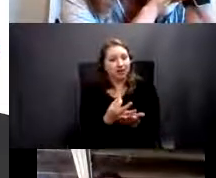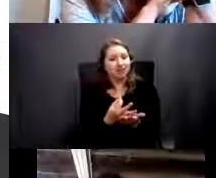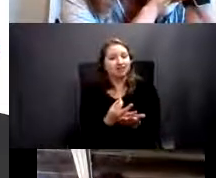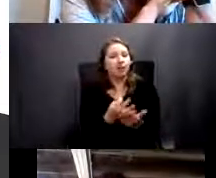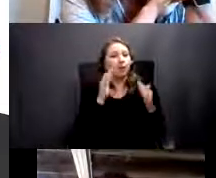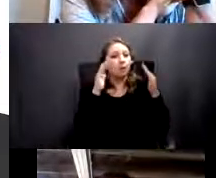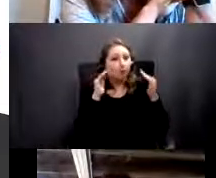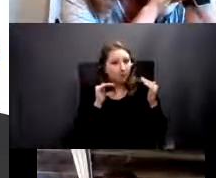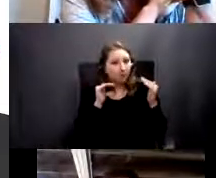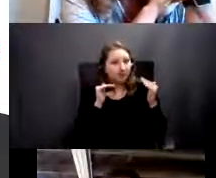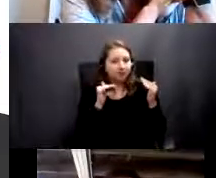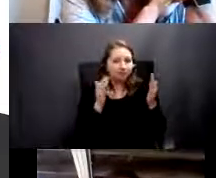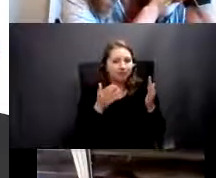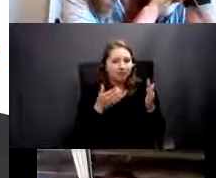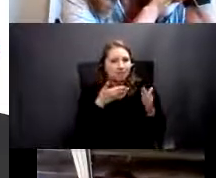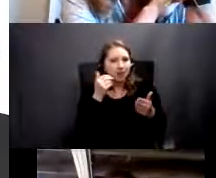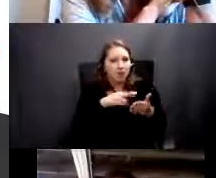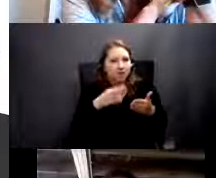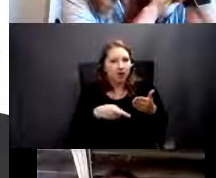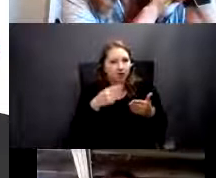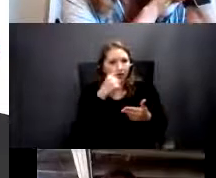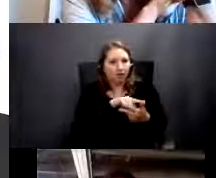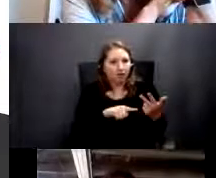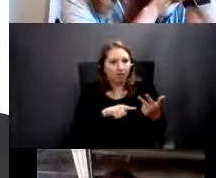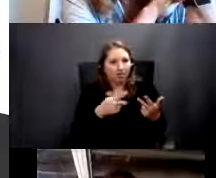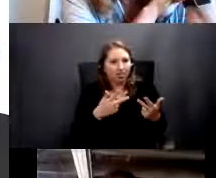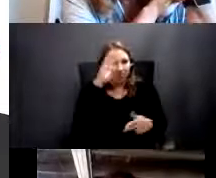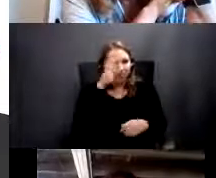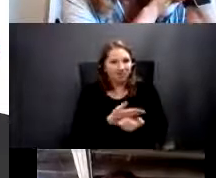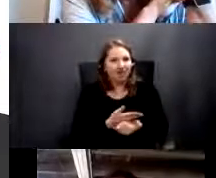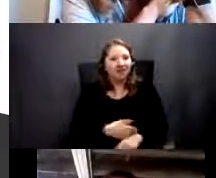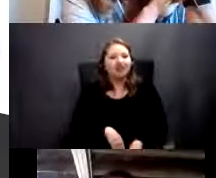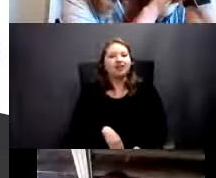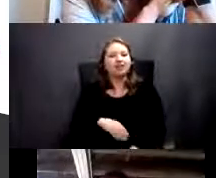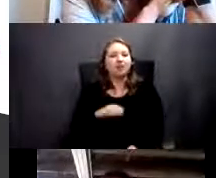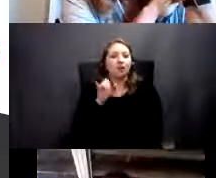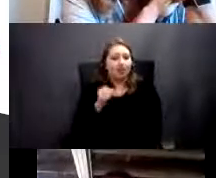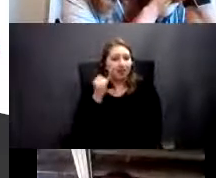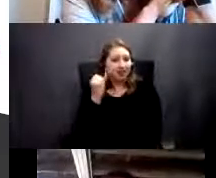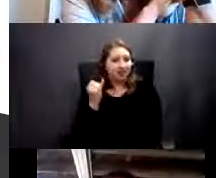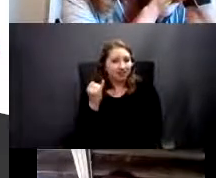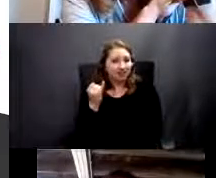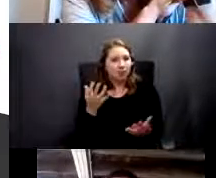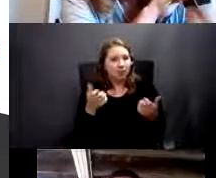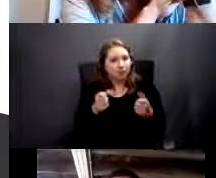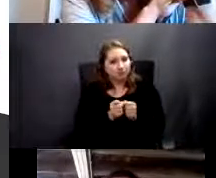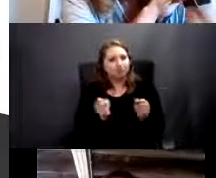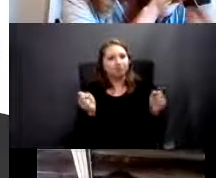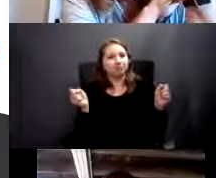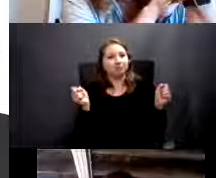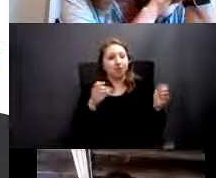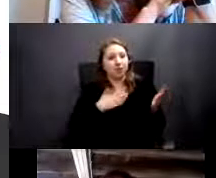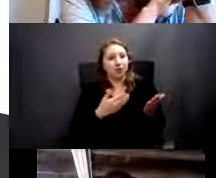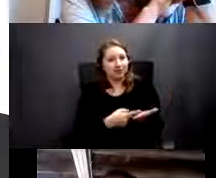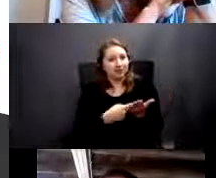better result. And so with that idea as well, we want to be open about the